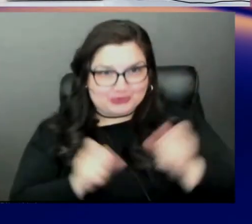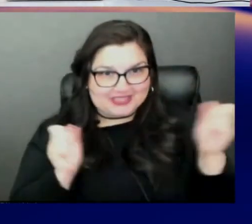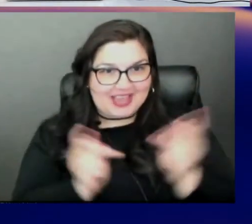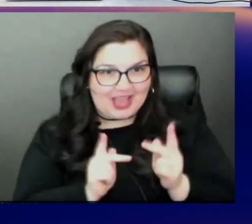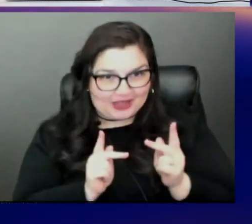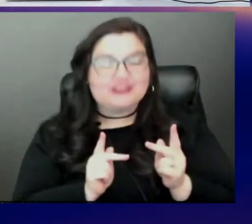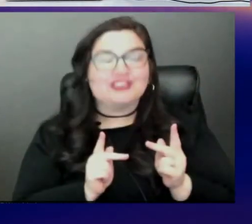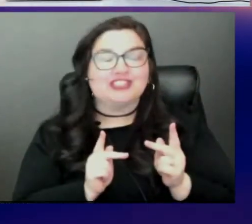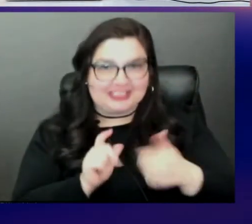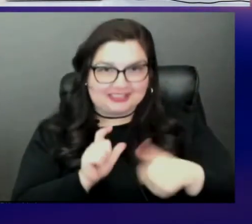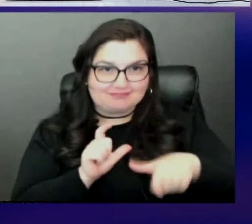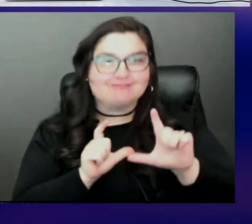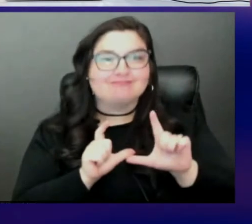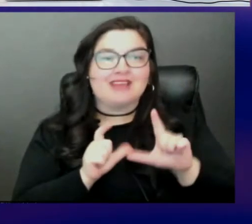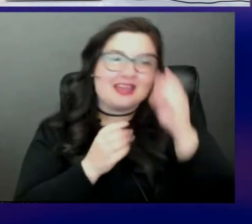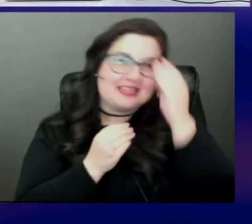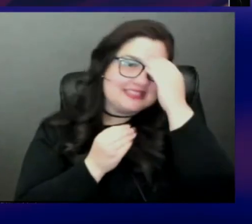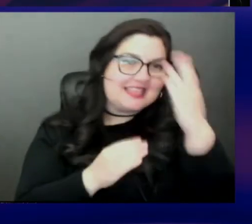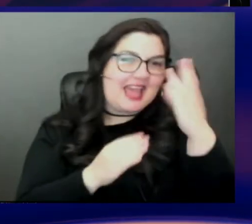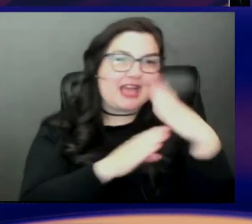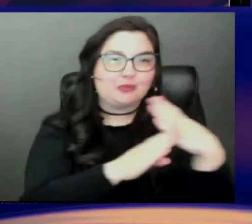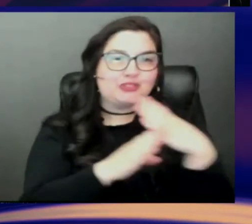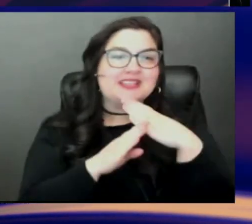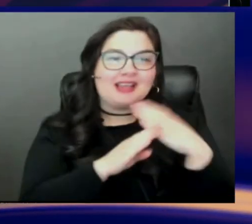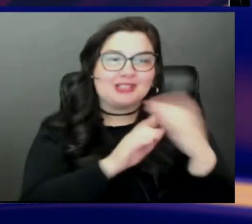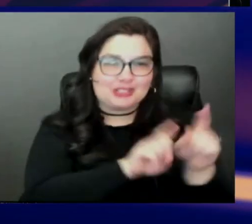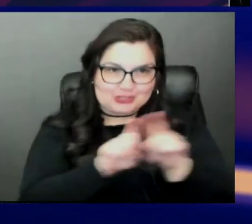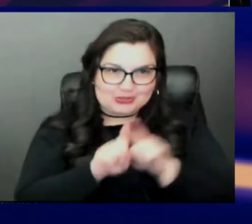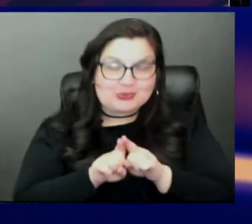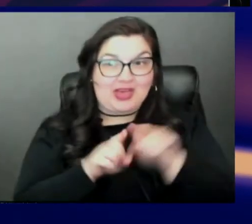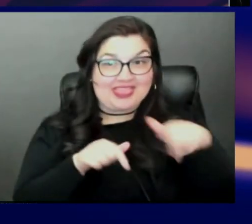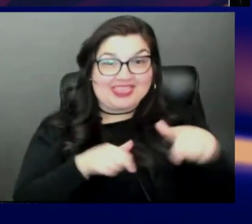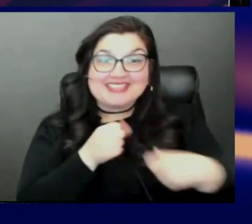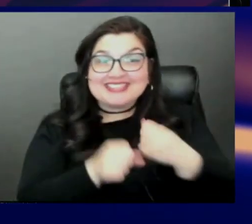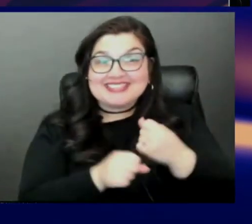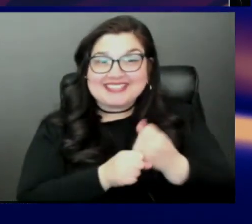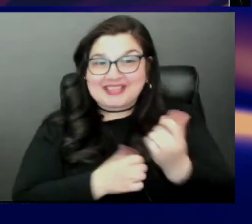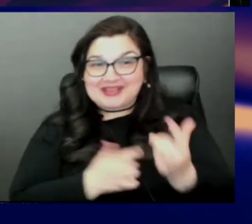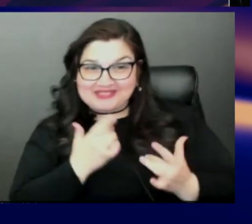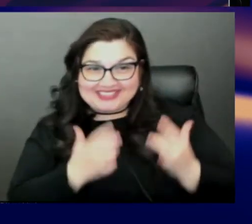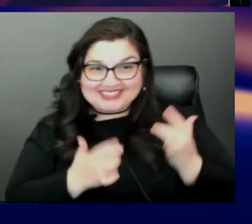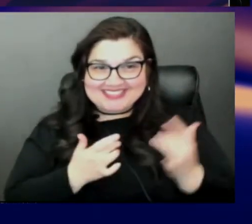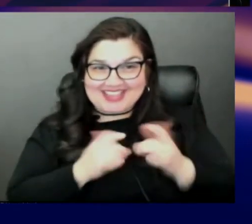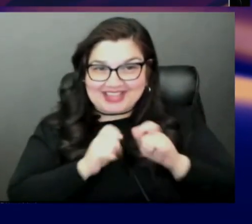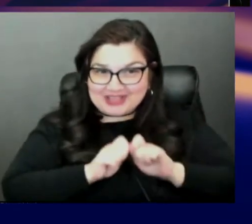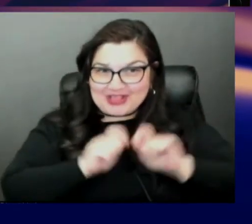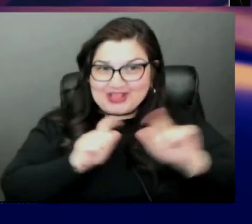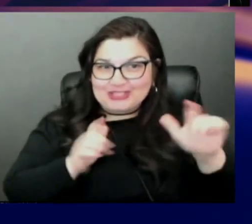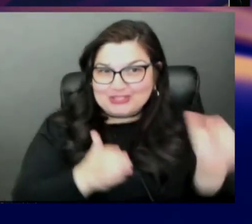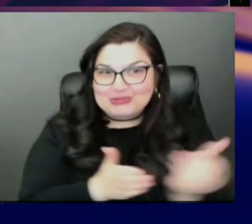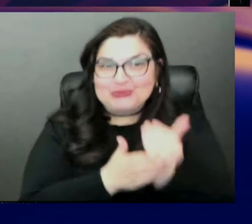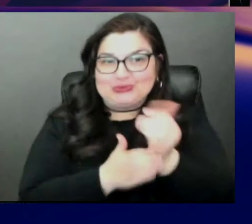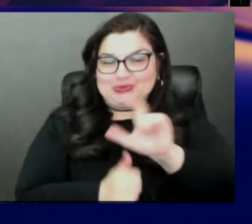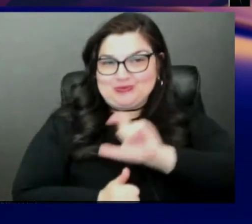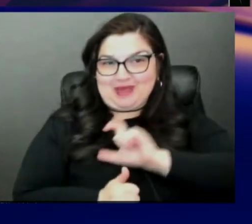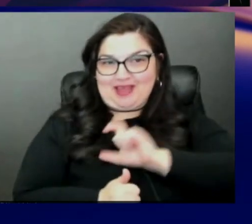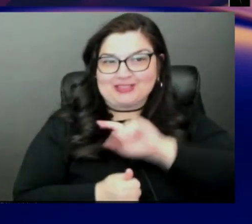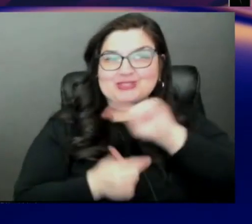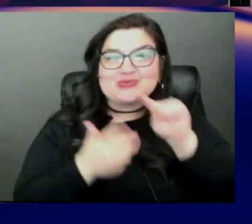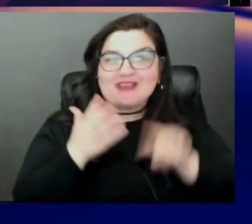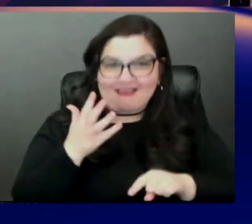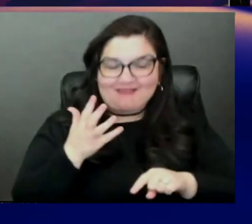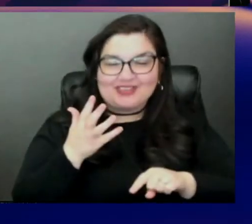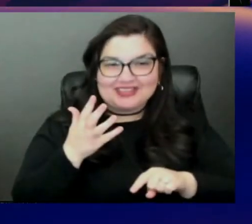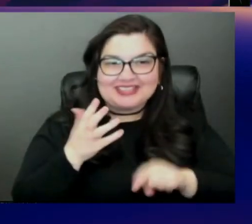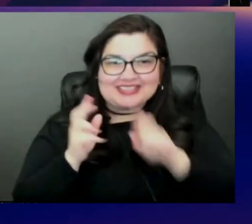protection too. So later this year, we're excited that we're going to be launching new badges to cover those topics as well. They will be their